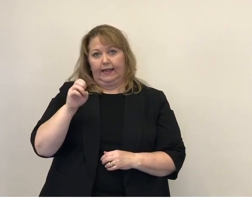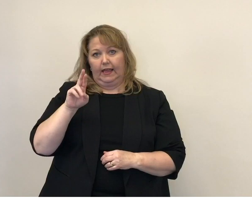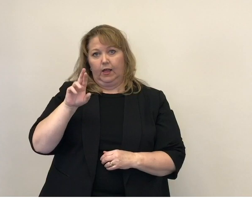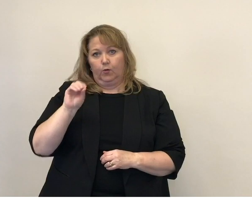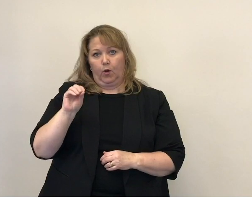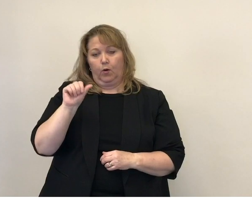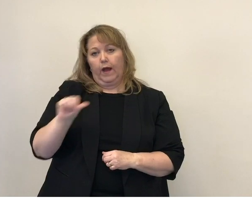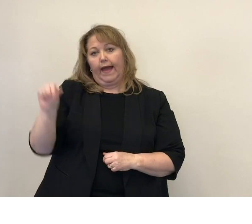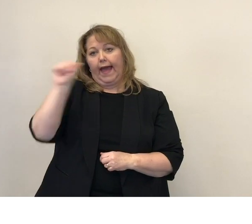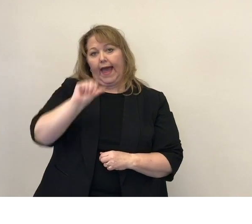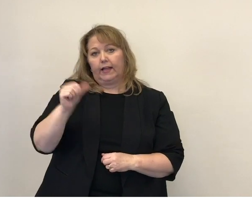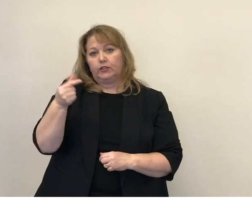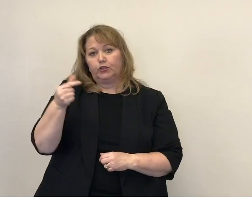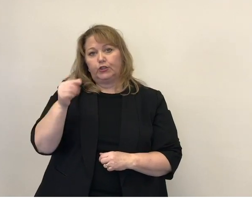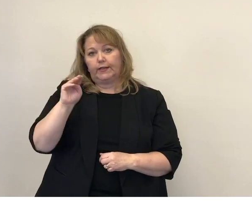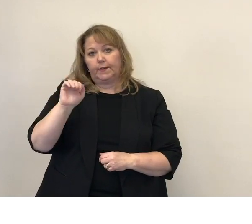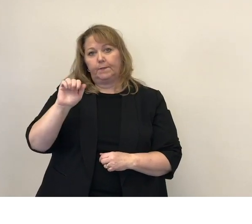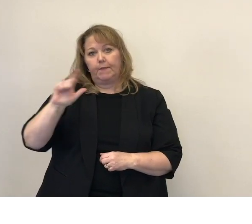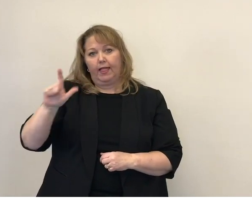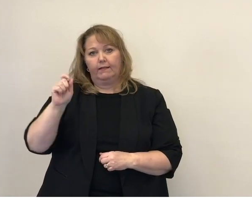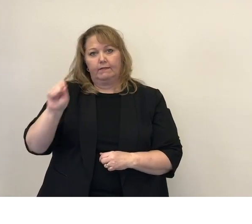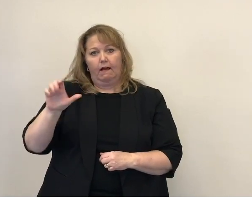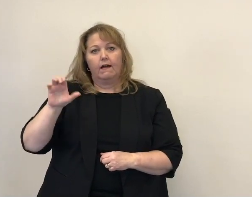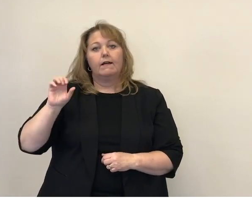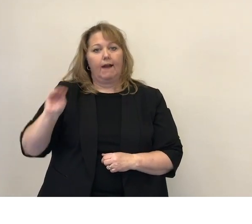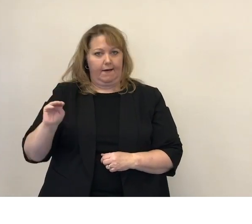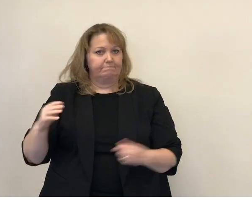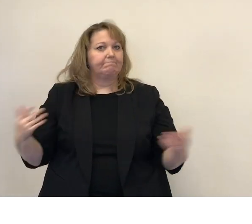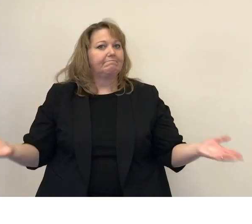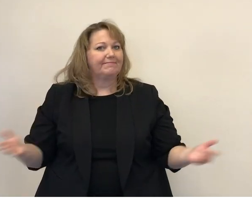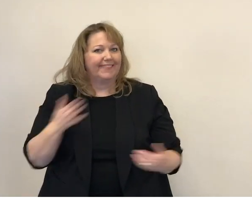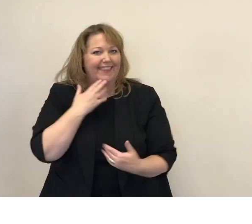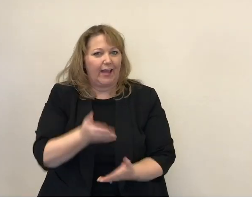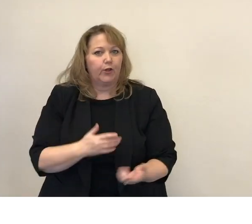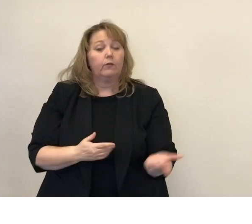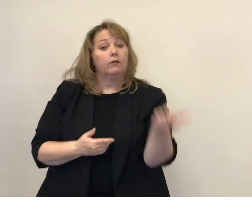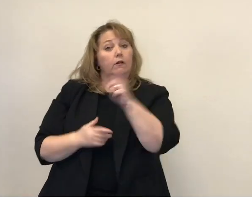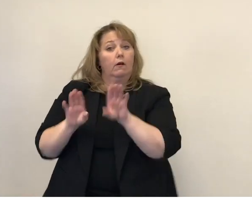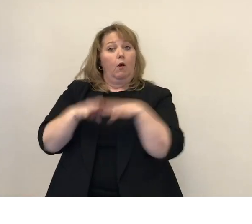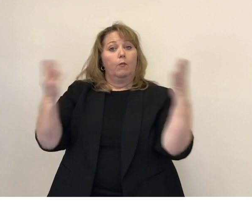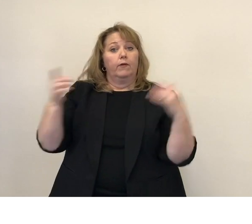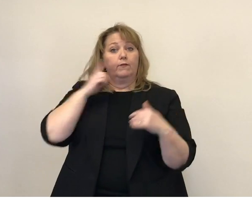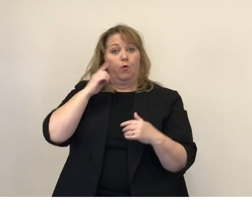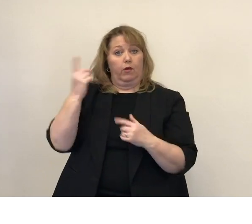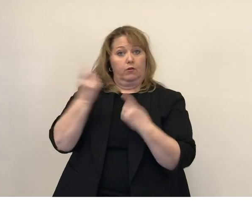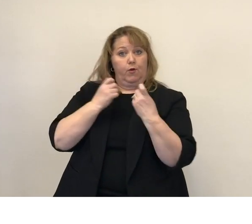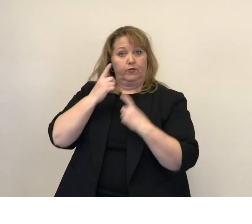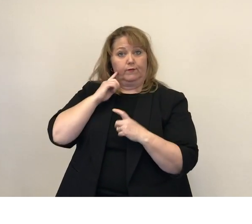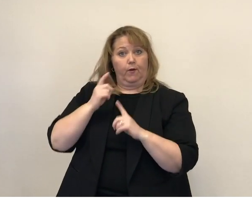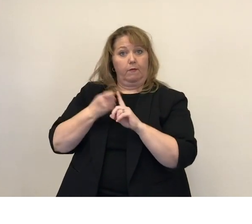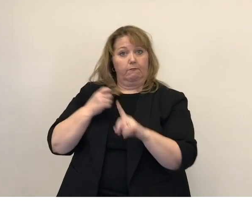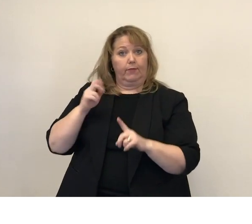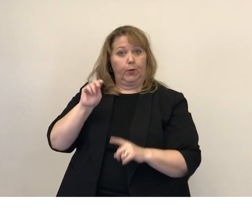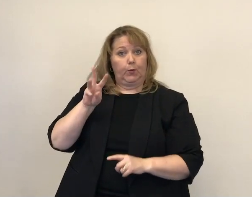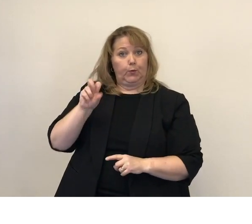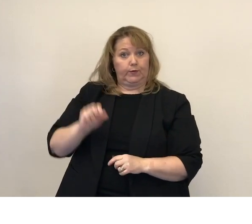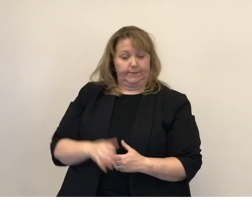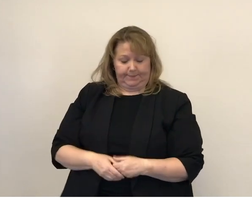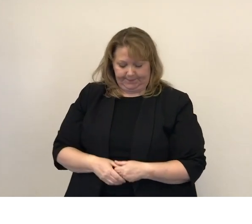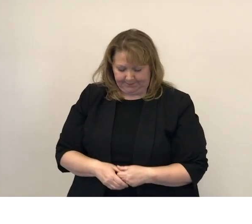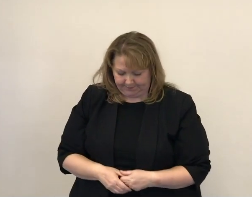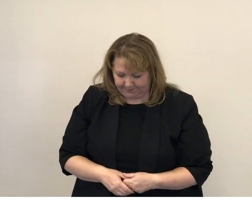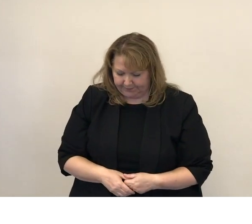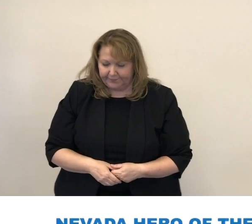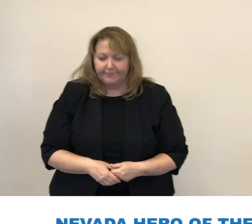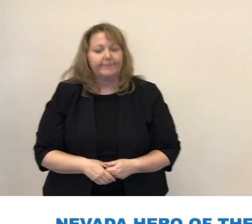you're on the phone line, if you could just keep your phone on mute, and we'll call you in a second. We're going to take a question from the room in Carson City first. Thank you. Nice to see